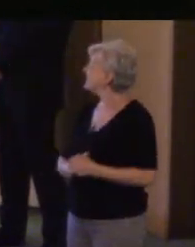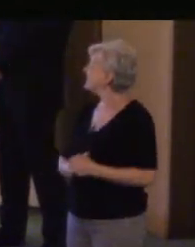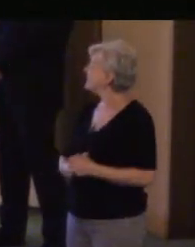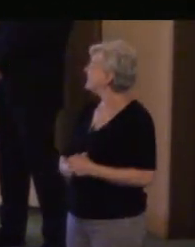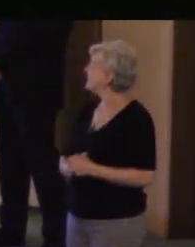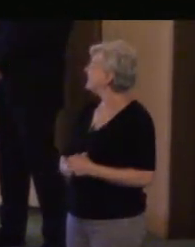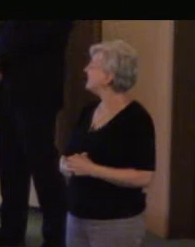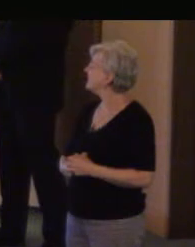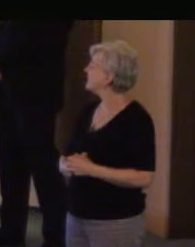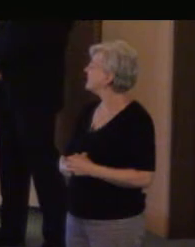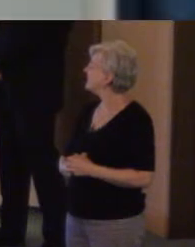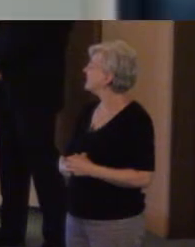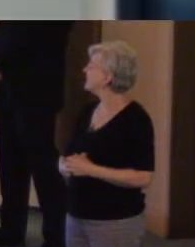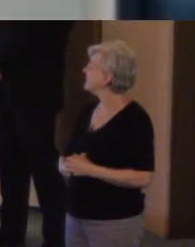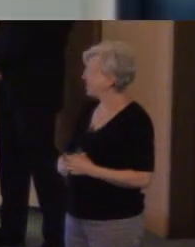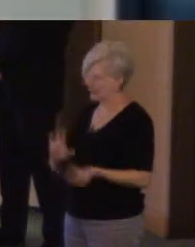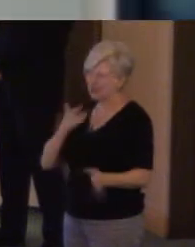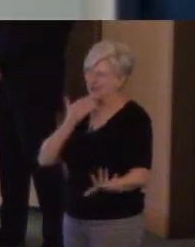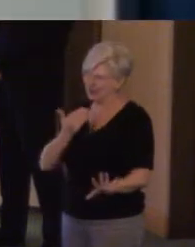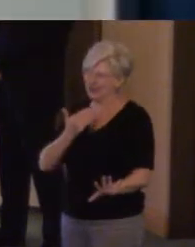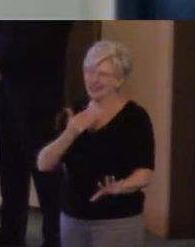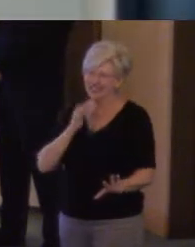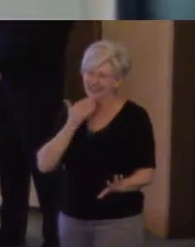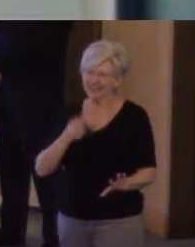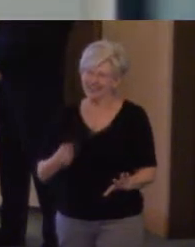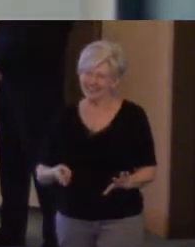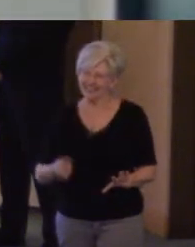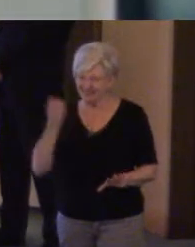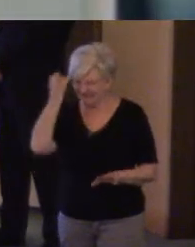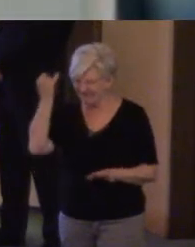mess. Downloading now.